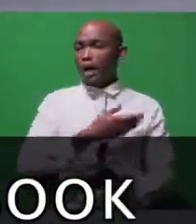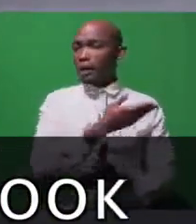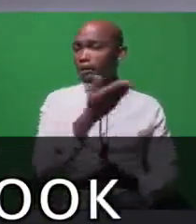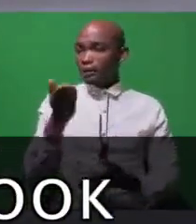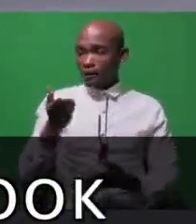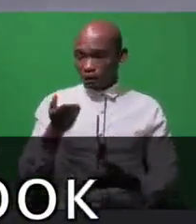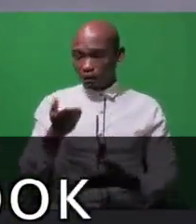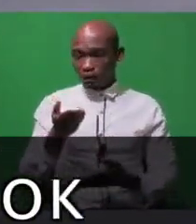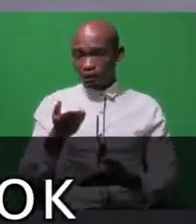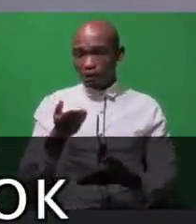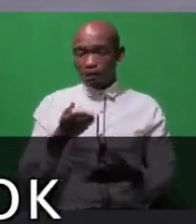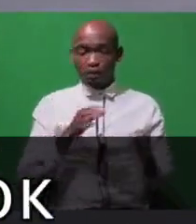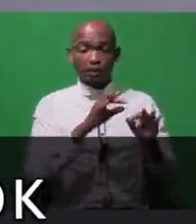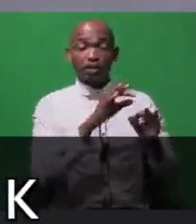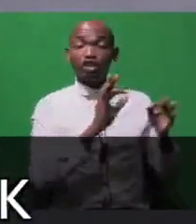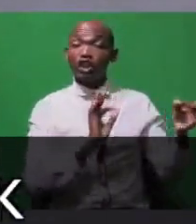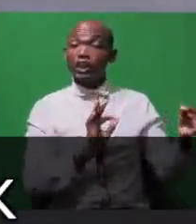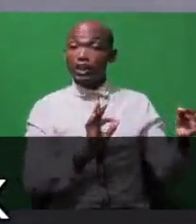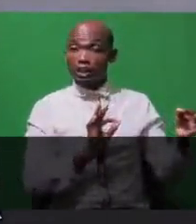Use check.